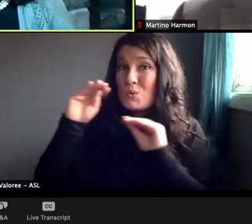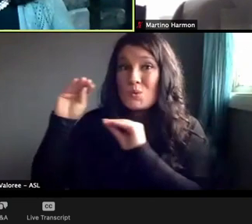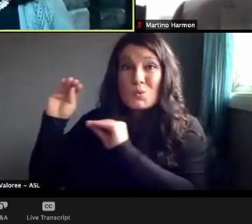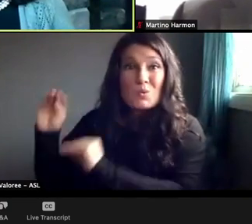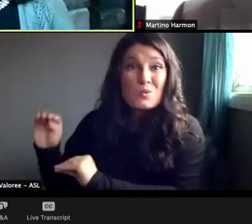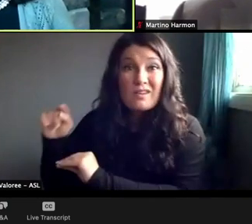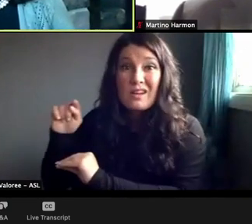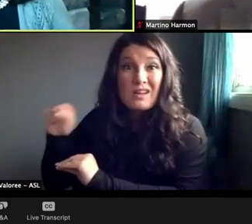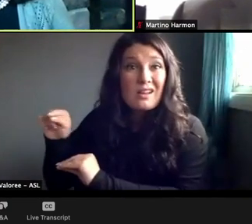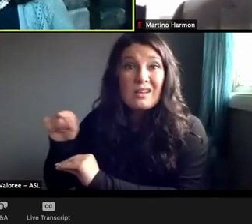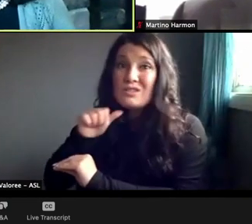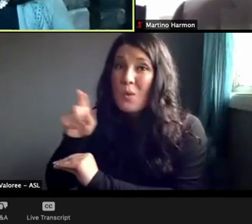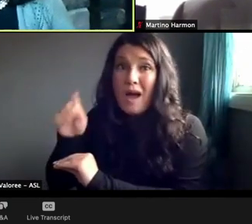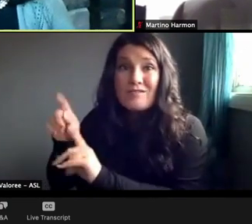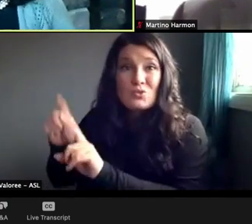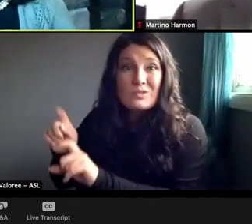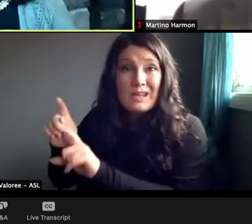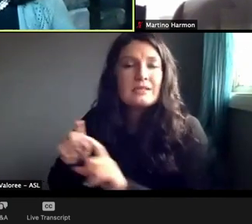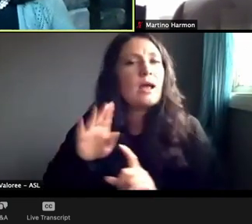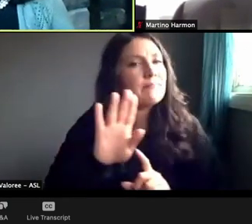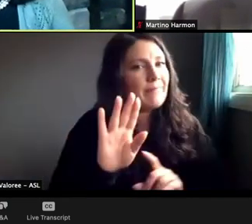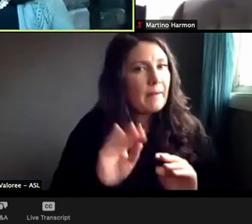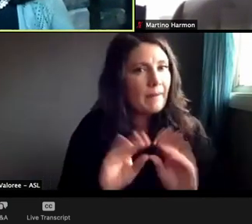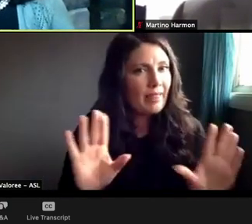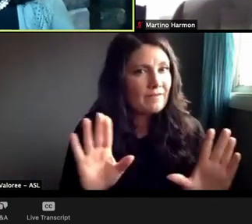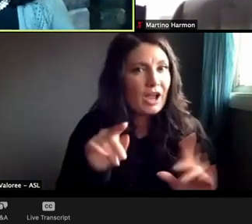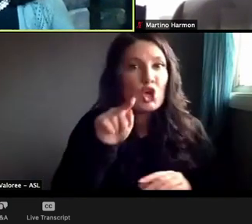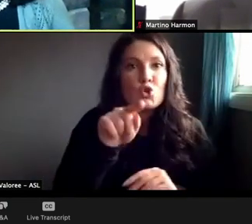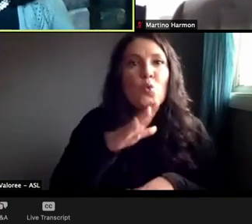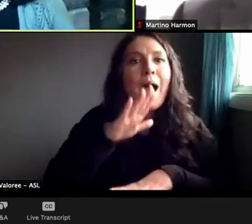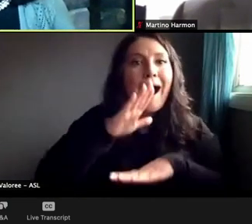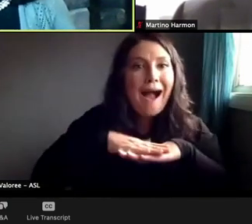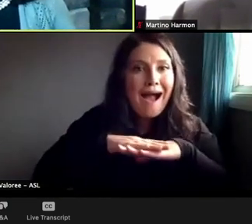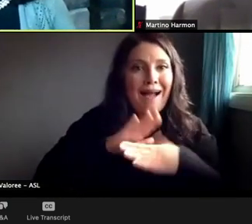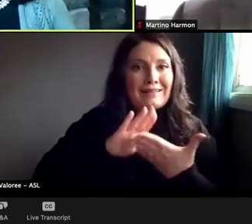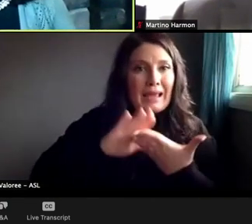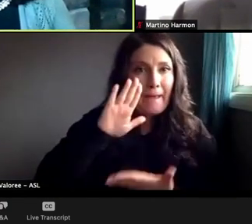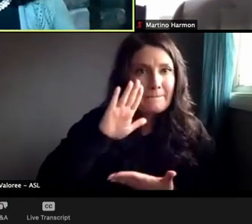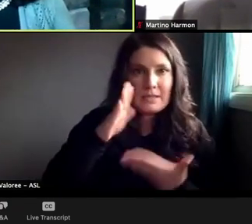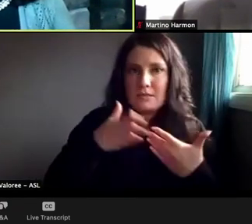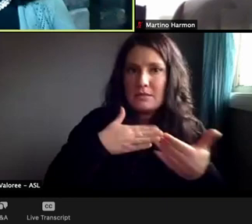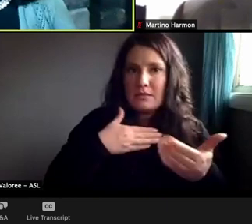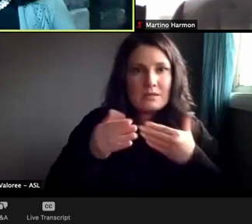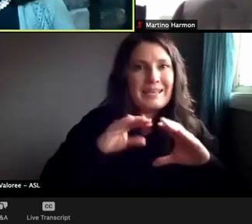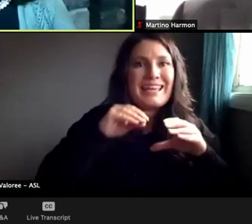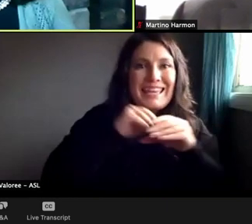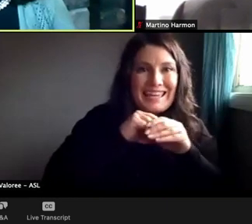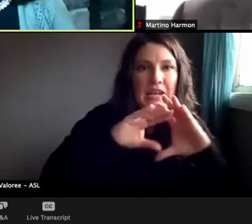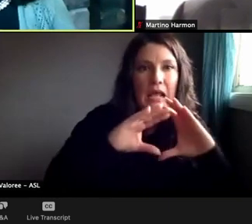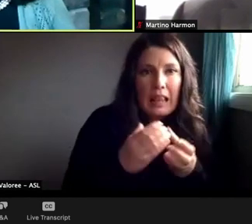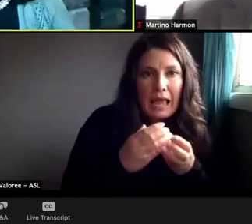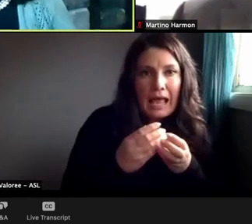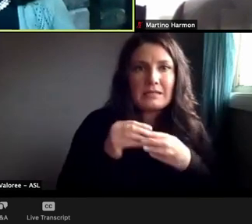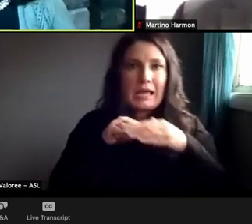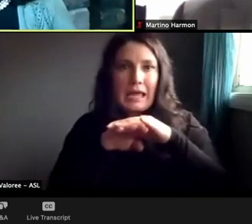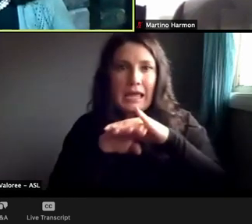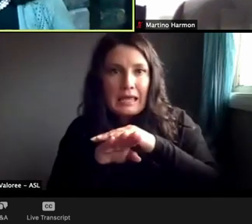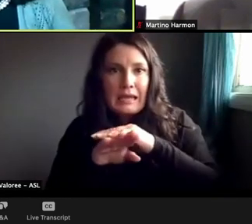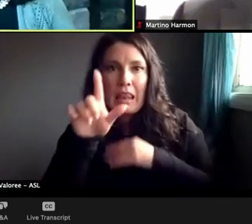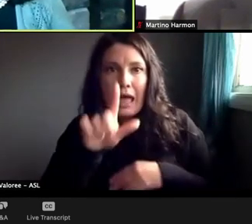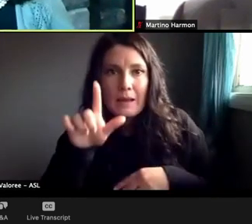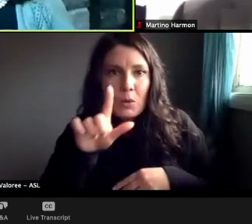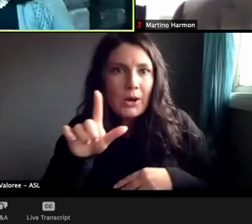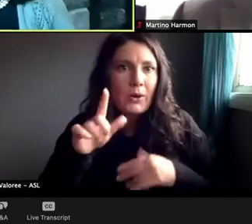tested? And I just want to clarify, if you are on campus, whether in class or in the facilities, you're in the library, you're at the